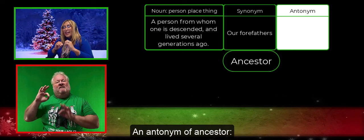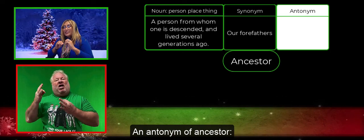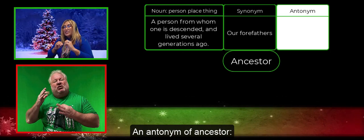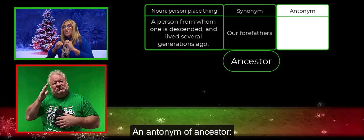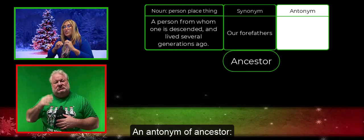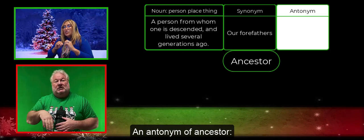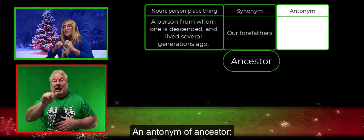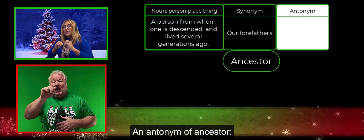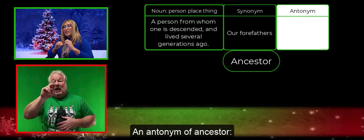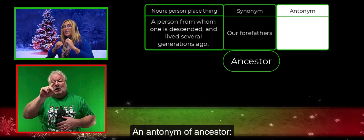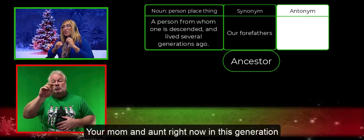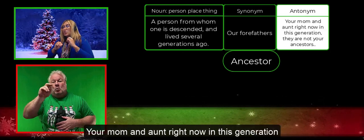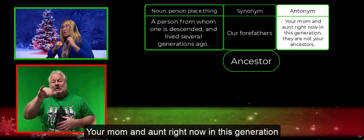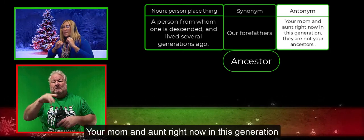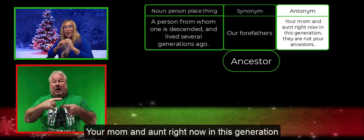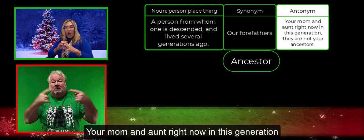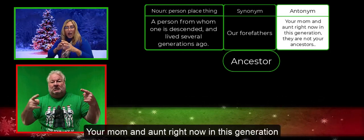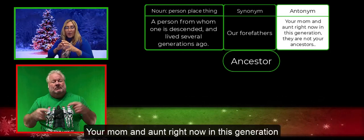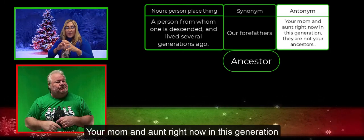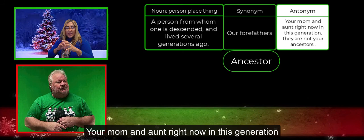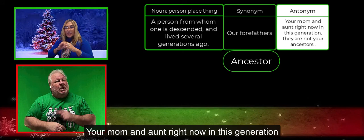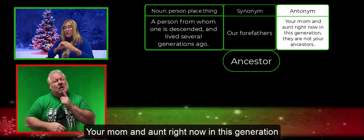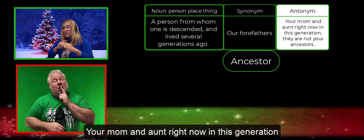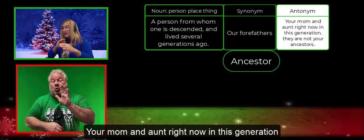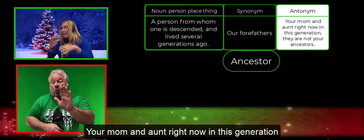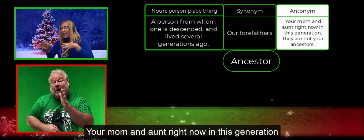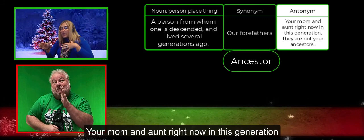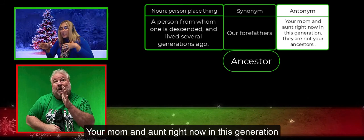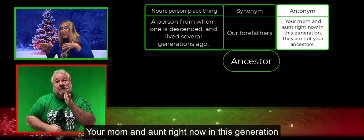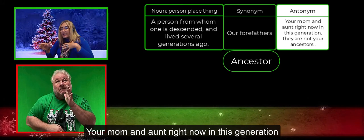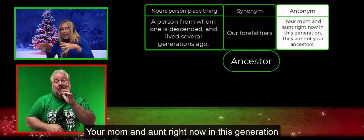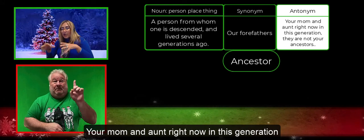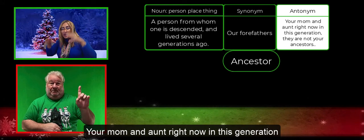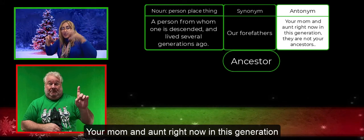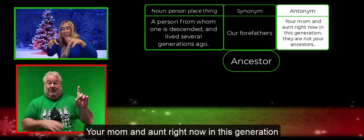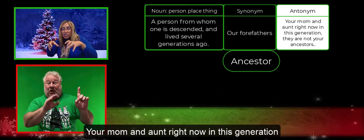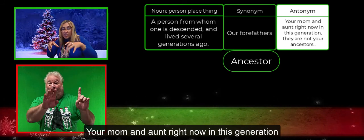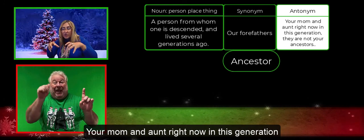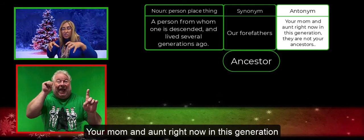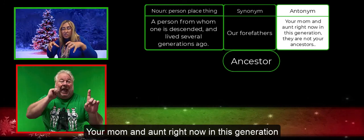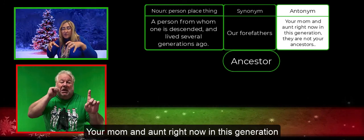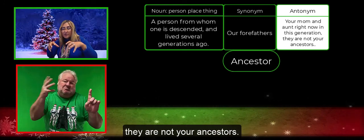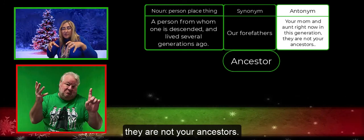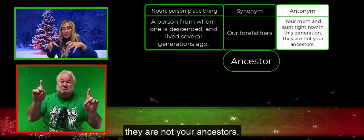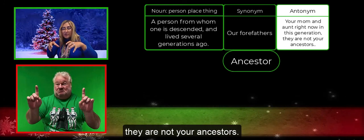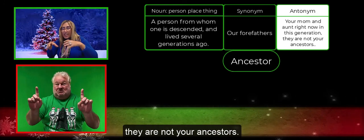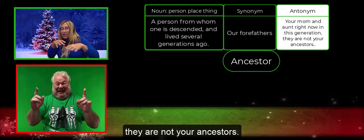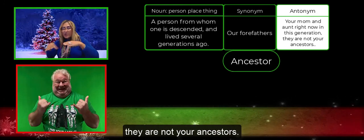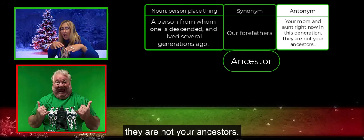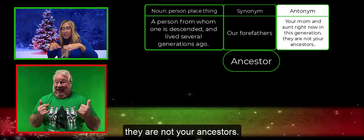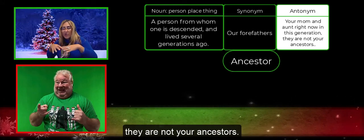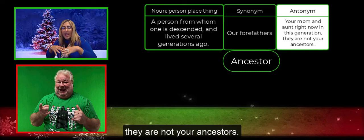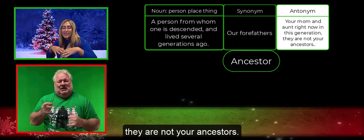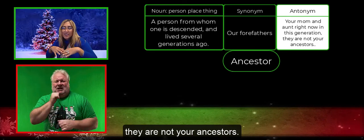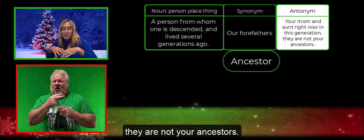of ancestor, your mom and your aunt right now in this generation, they are